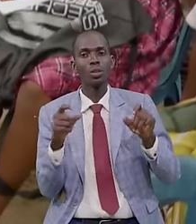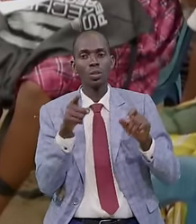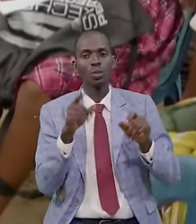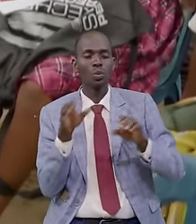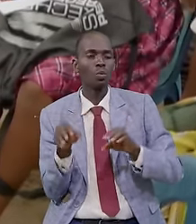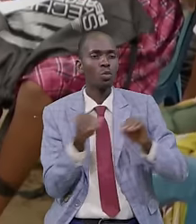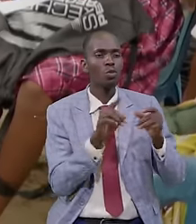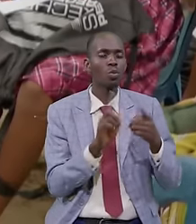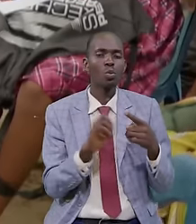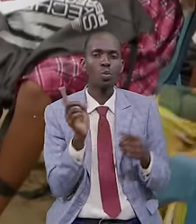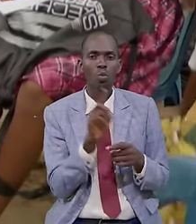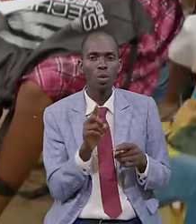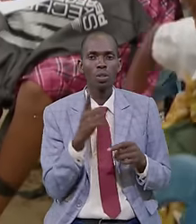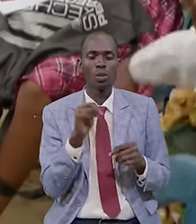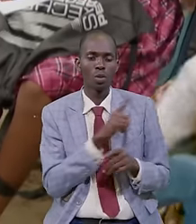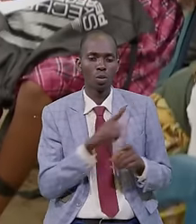will succeed.